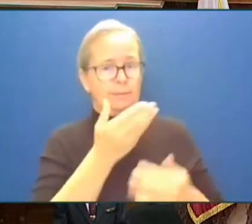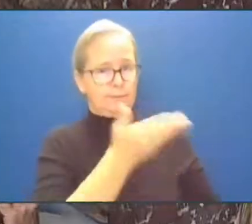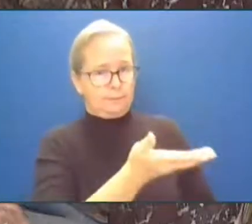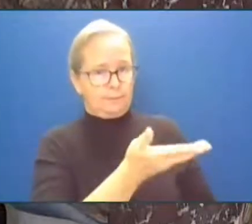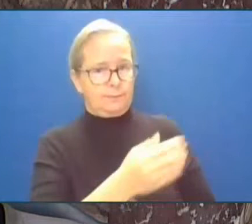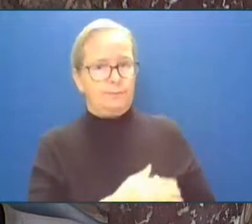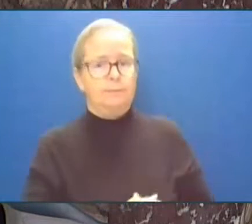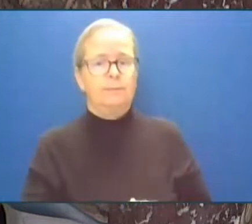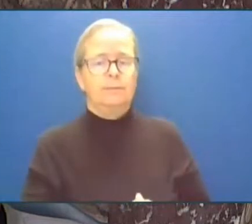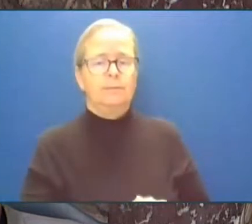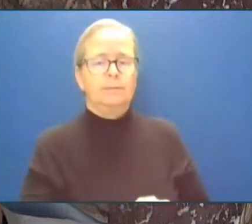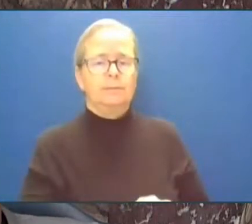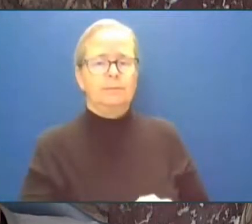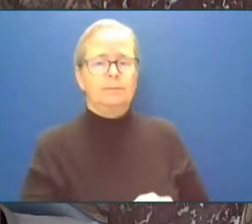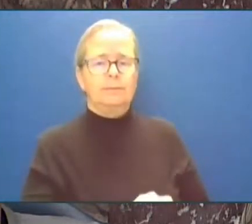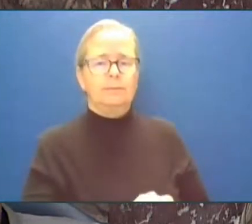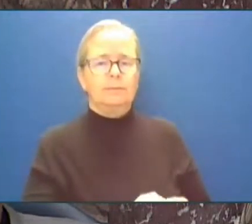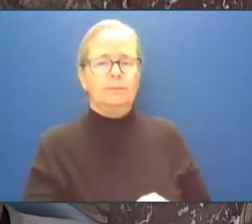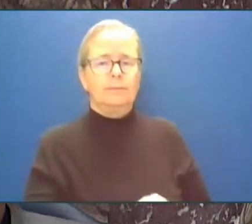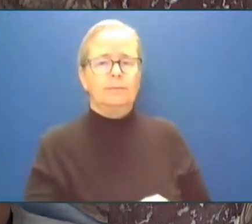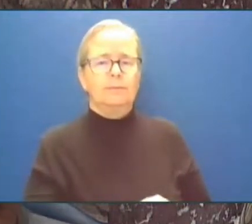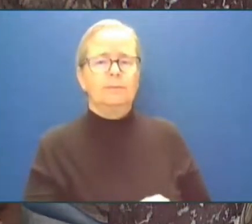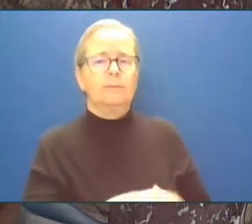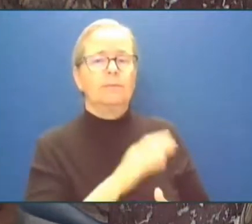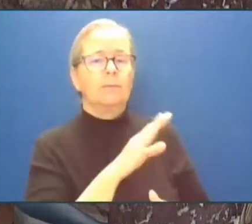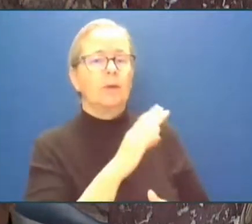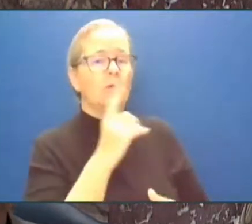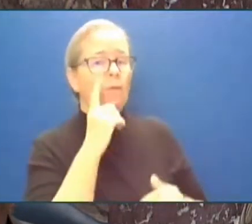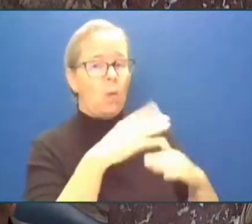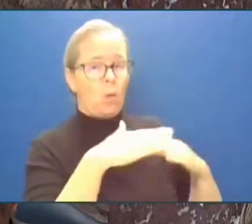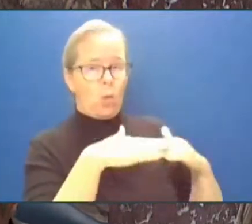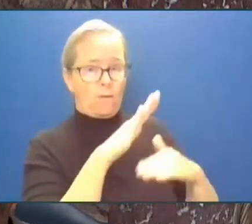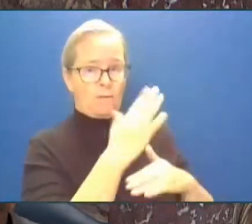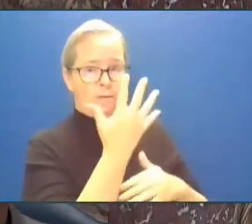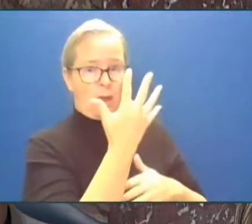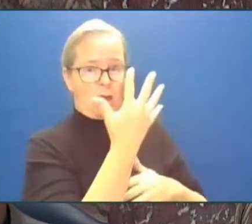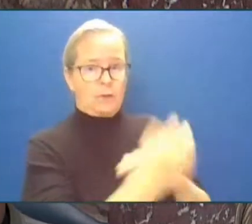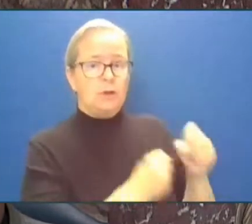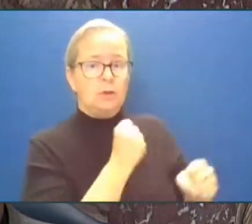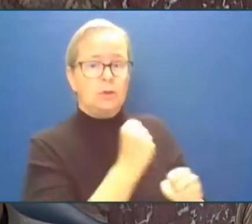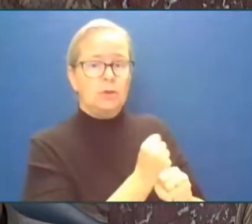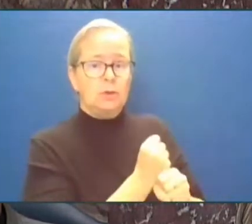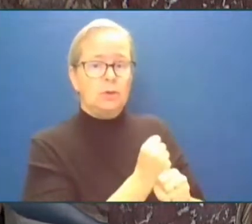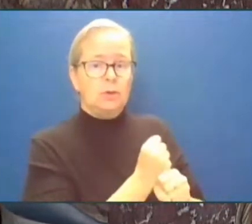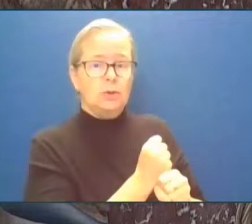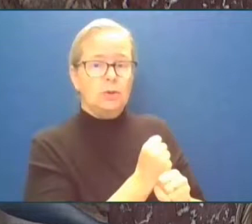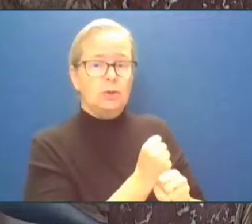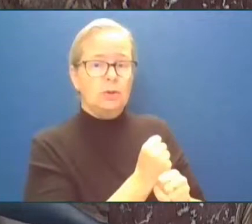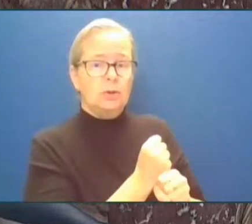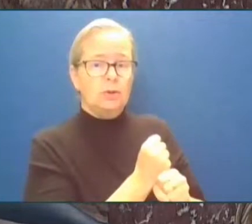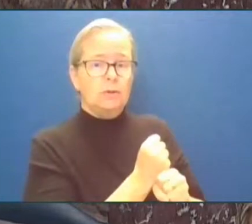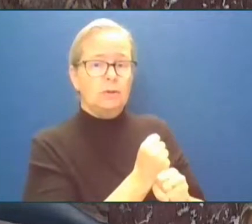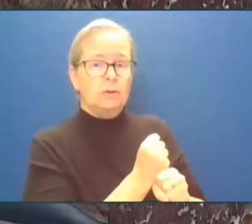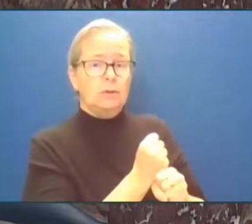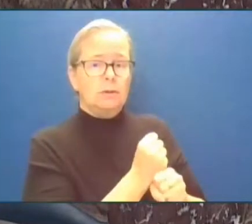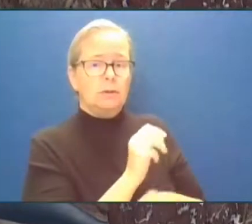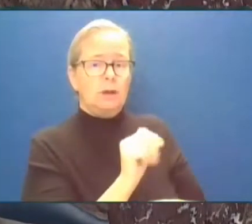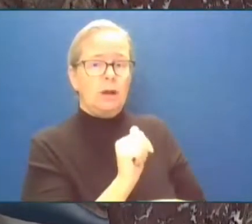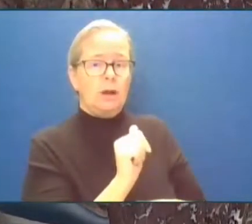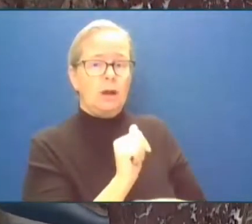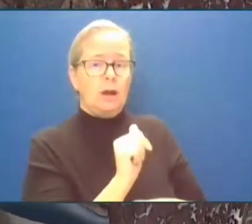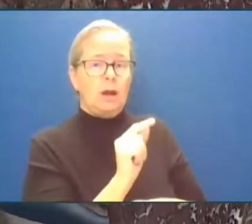for over 5 years, the soft-on-crime former Attorney General personally oversaw the